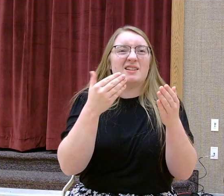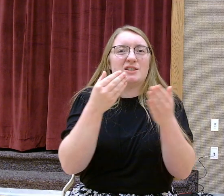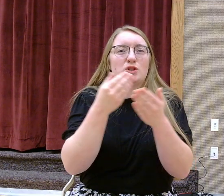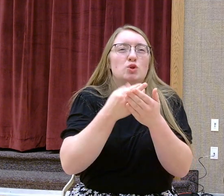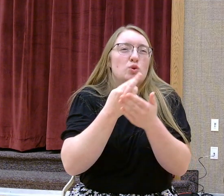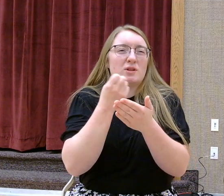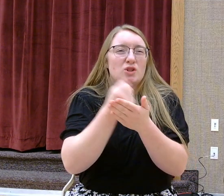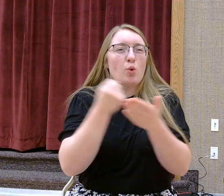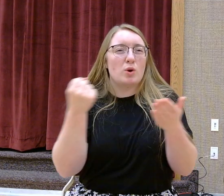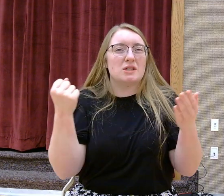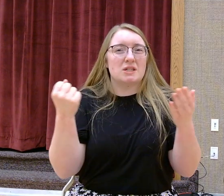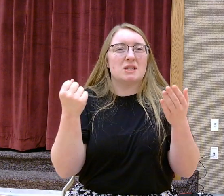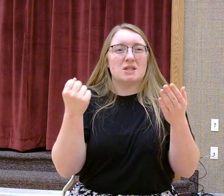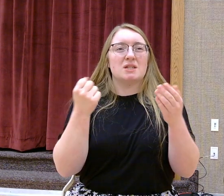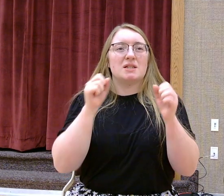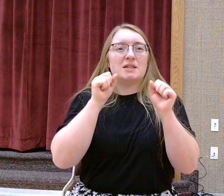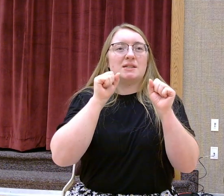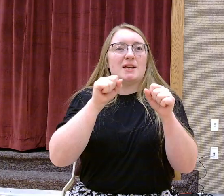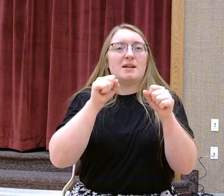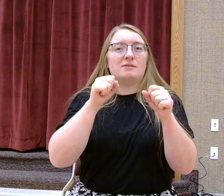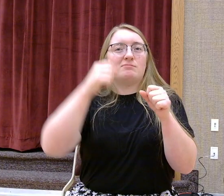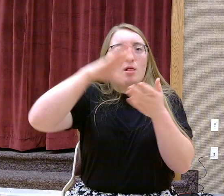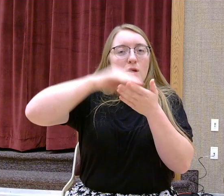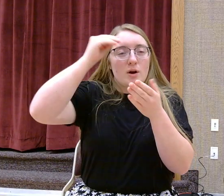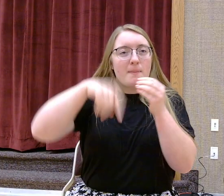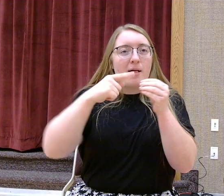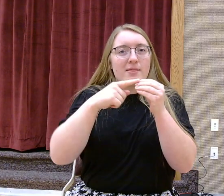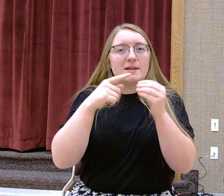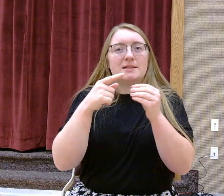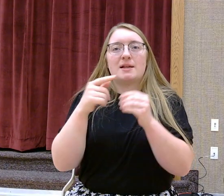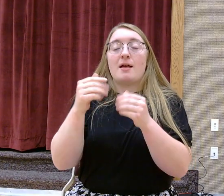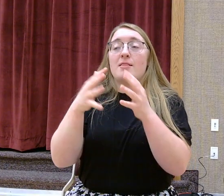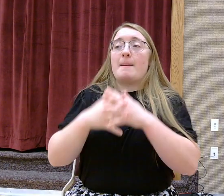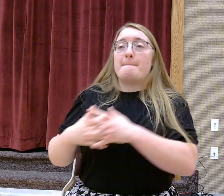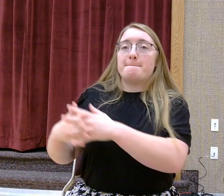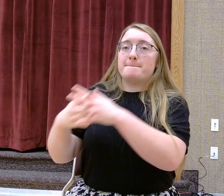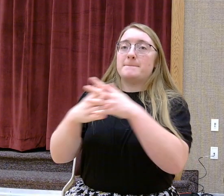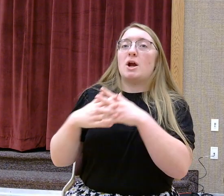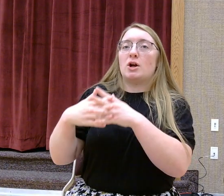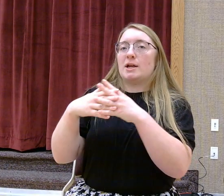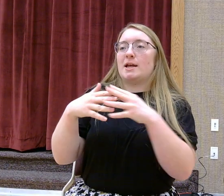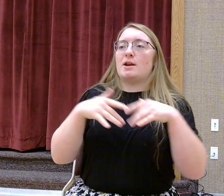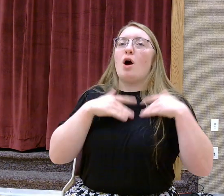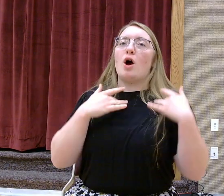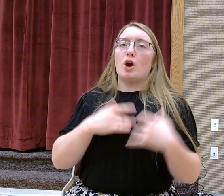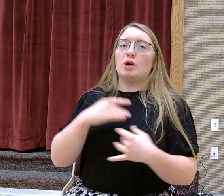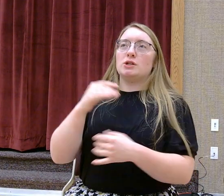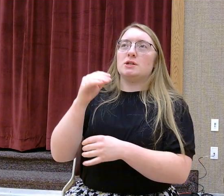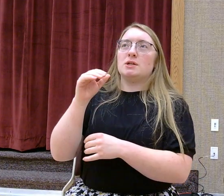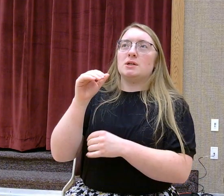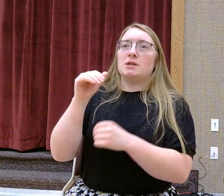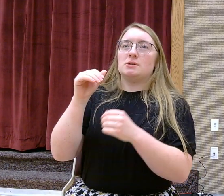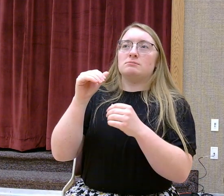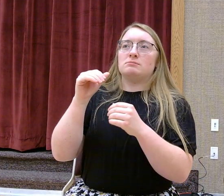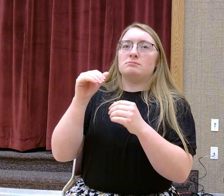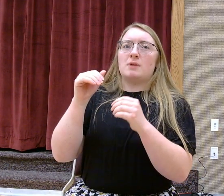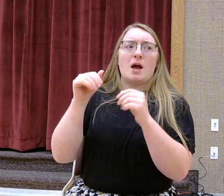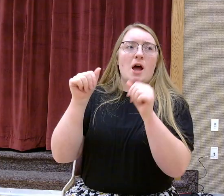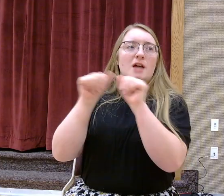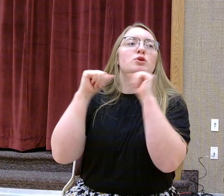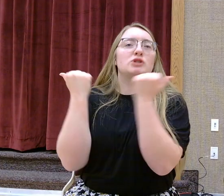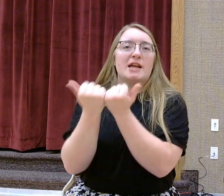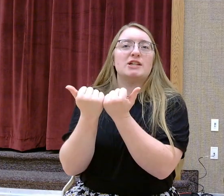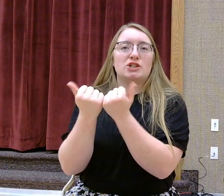The American Heart Association. The American Heart Association. Or First aid. everything. Yeah, they've got everything. American Heart Association will